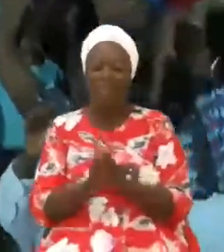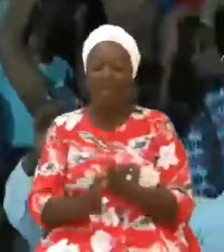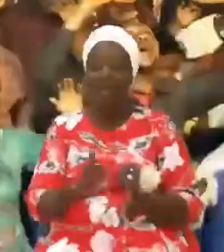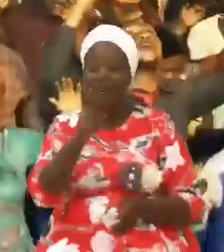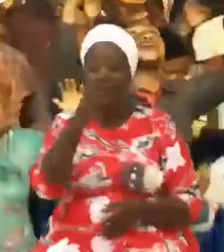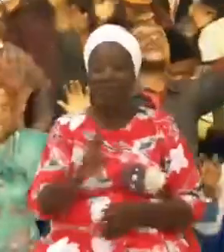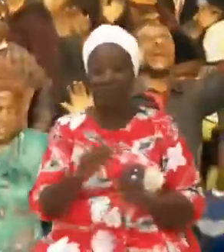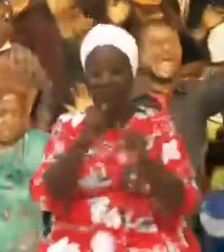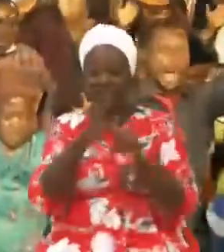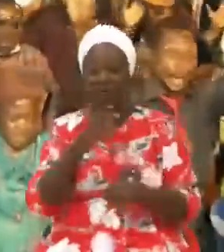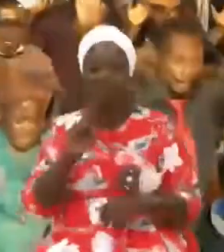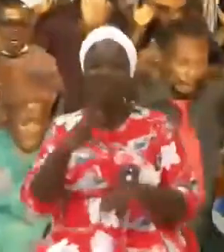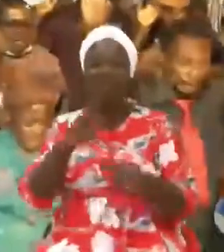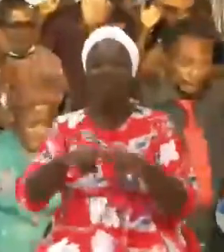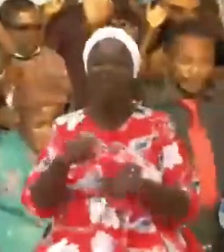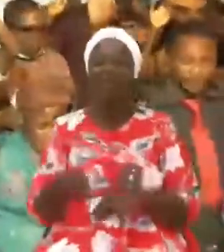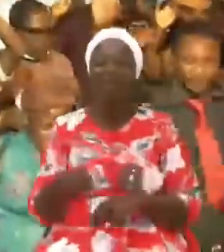pray.